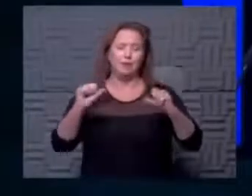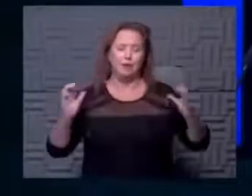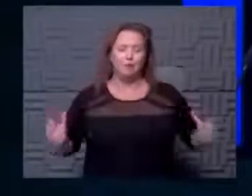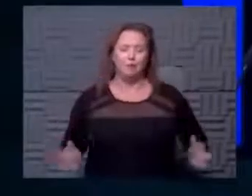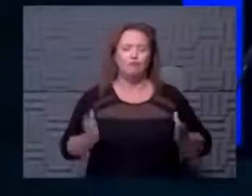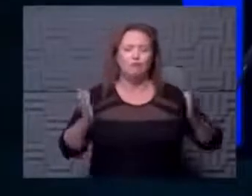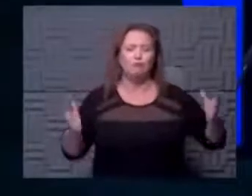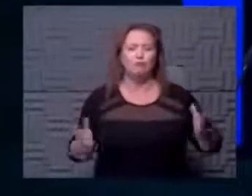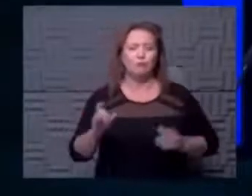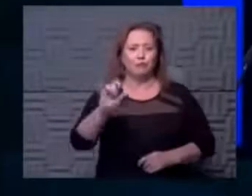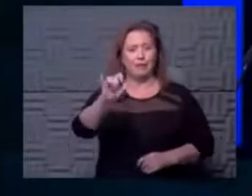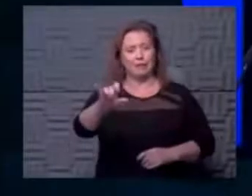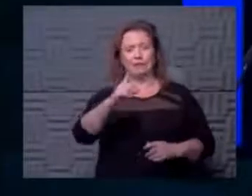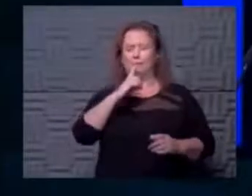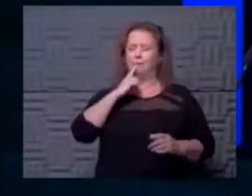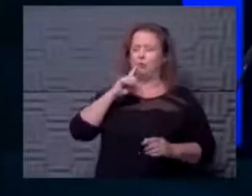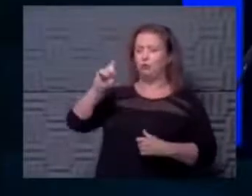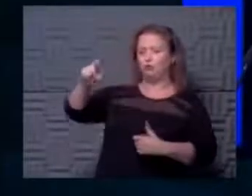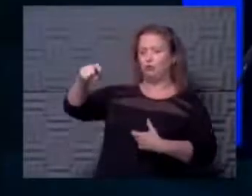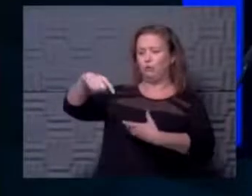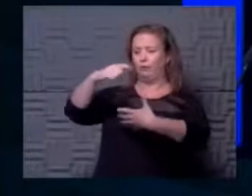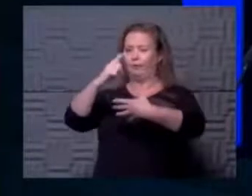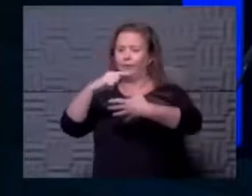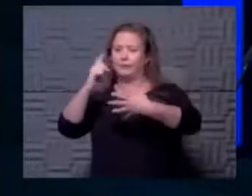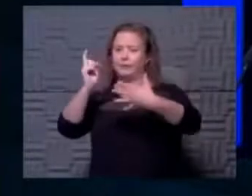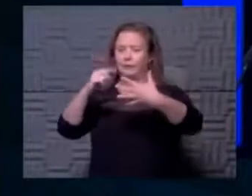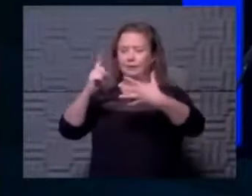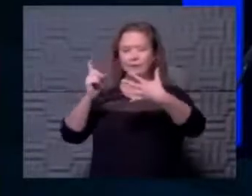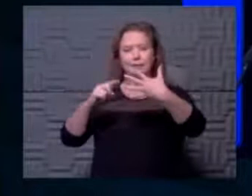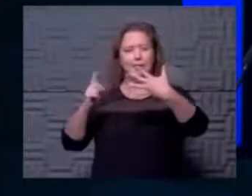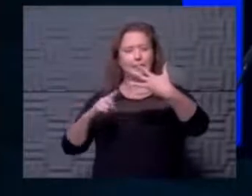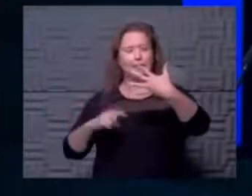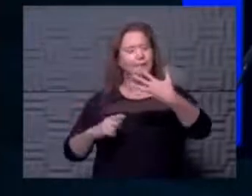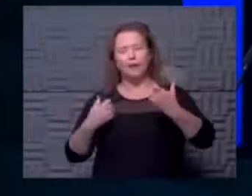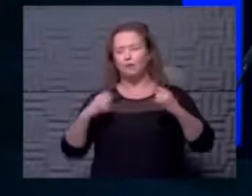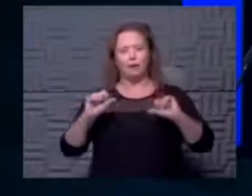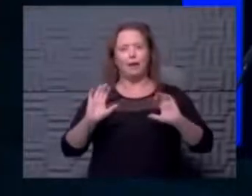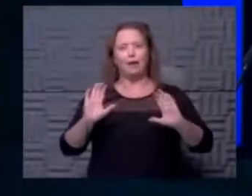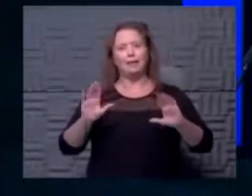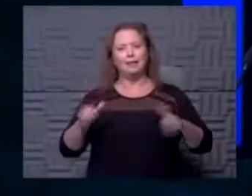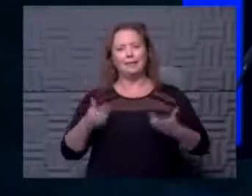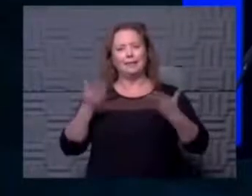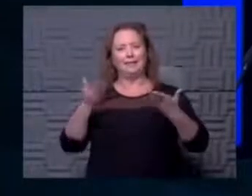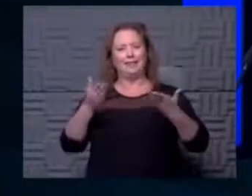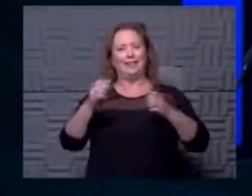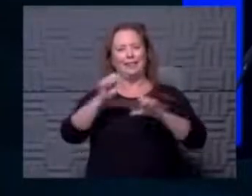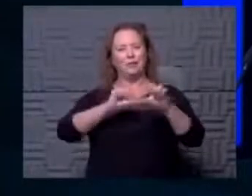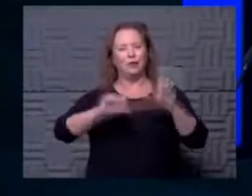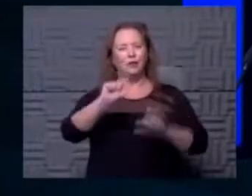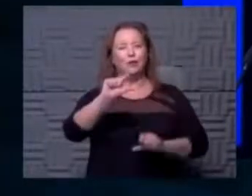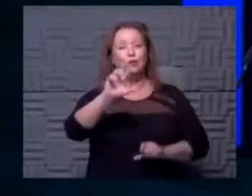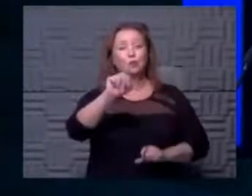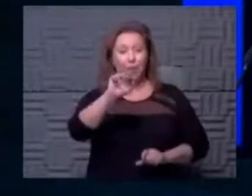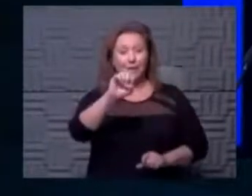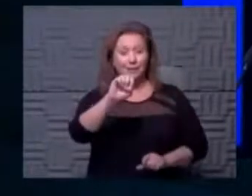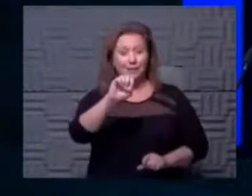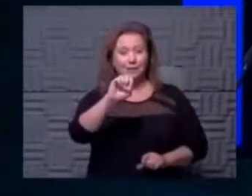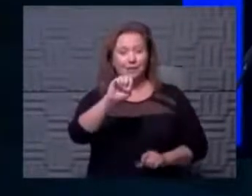encourage, rather than saying you should do this or you should do that. Let's give each other some grace in these